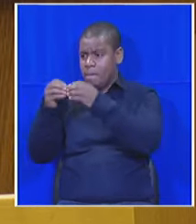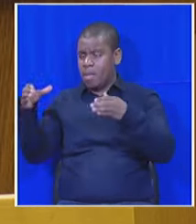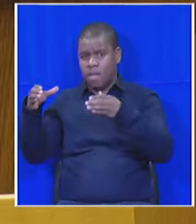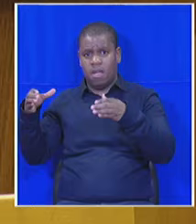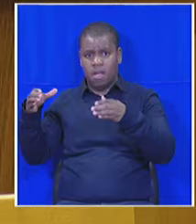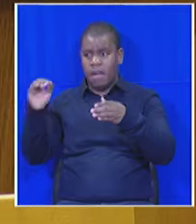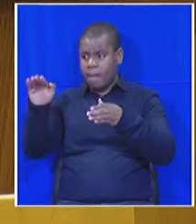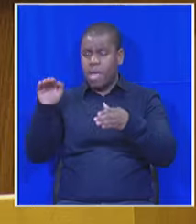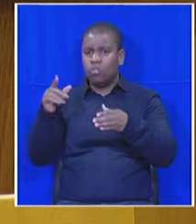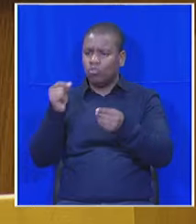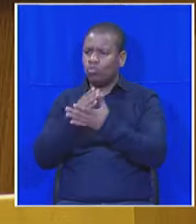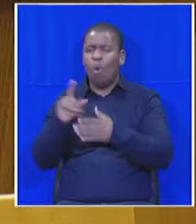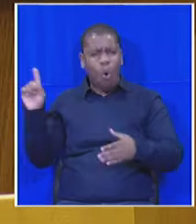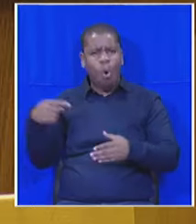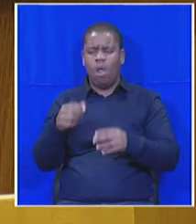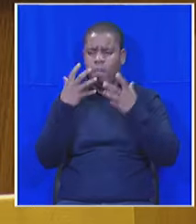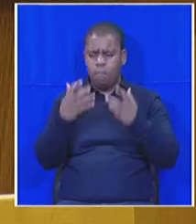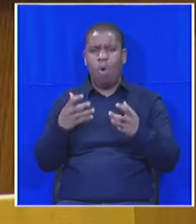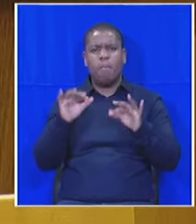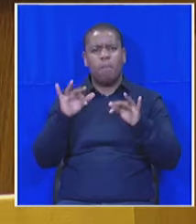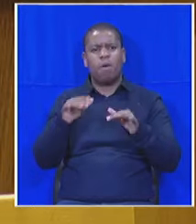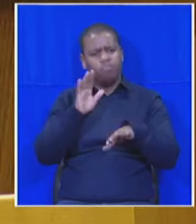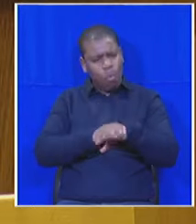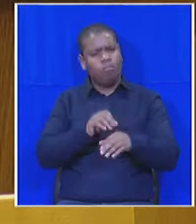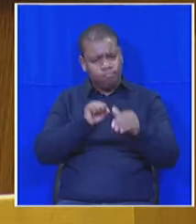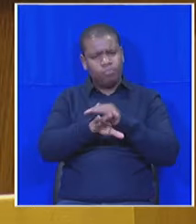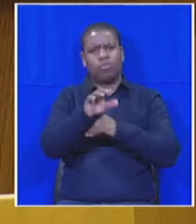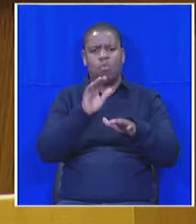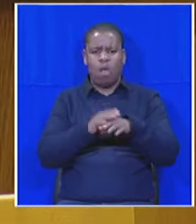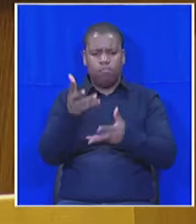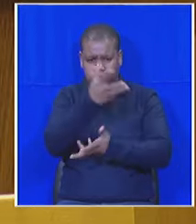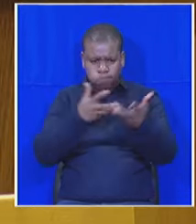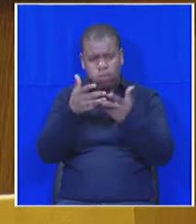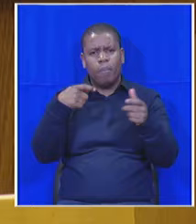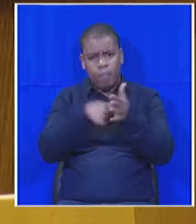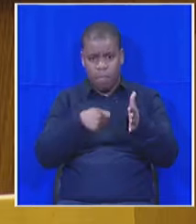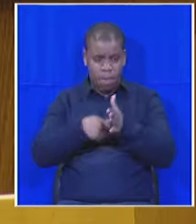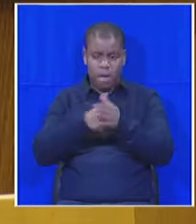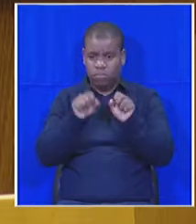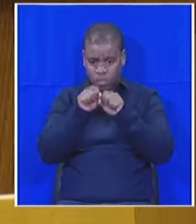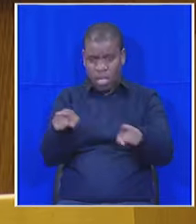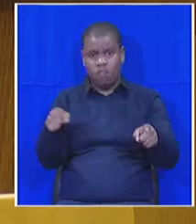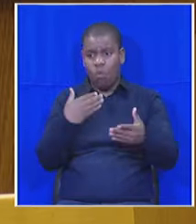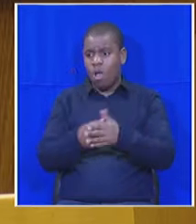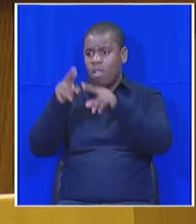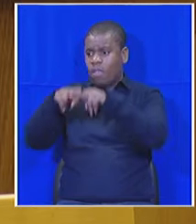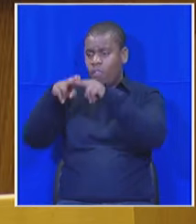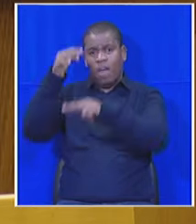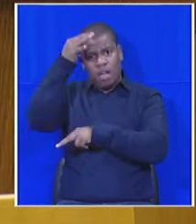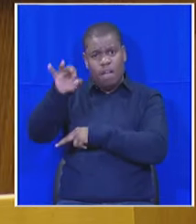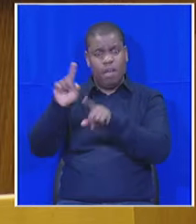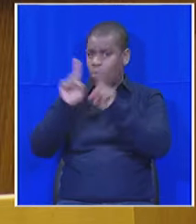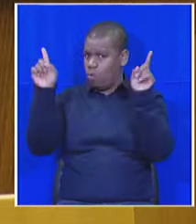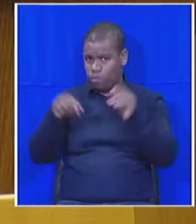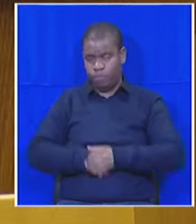give credit facilities to all the poorest of the poor so that they can all engage in buying their own houses than rather all of us being dependent on the state as well. Thank